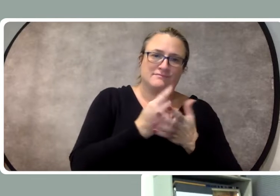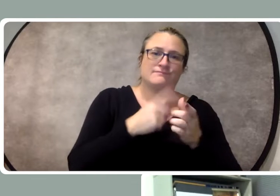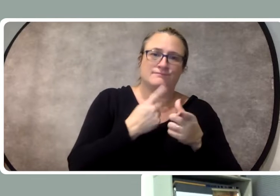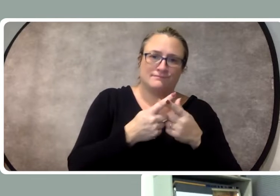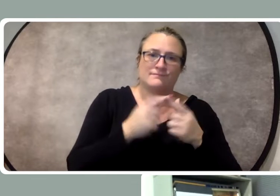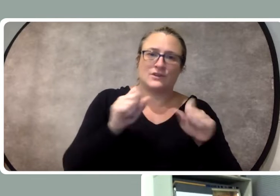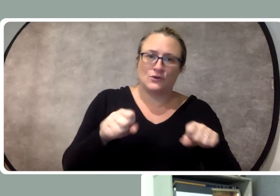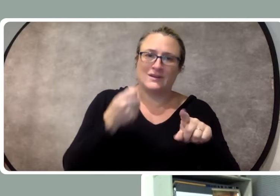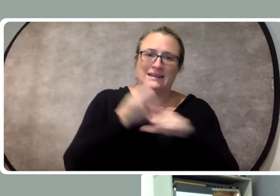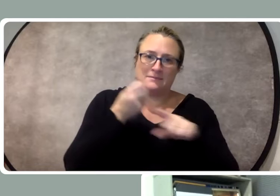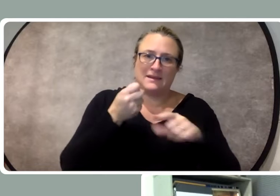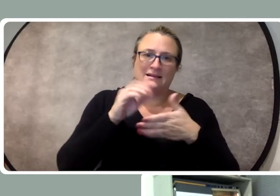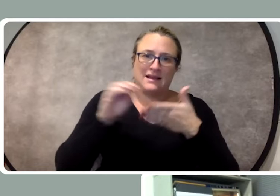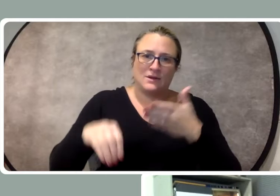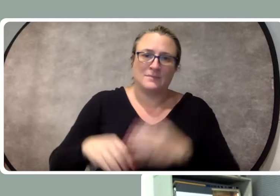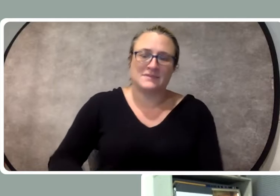clinical outcomes.